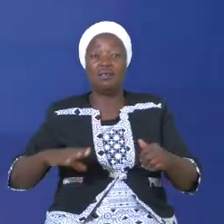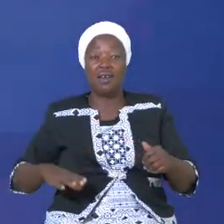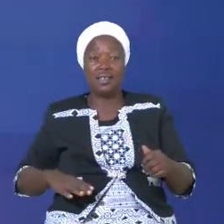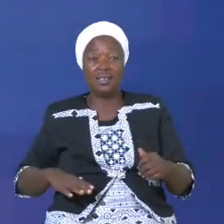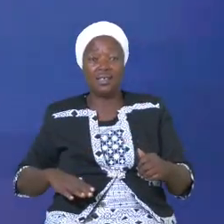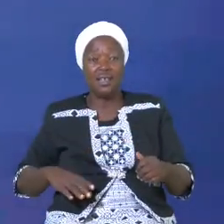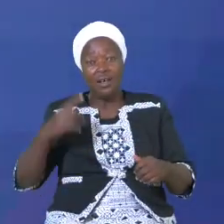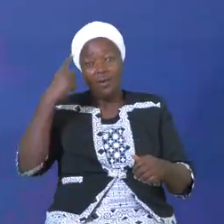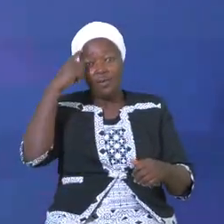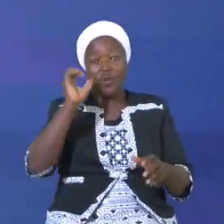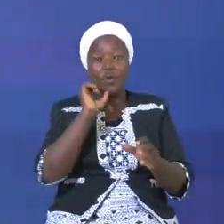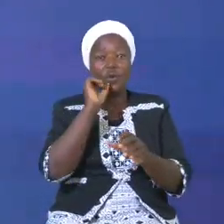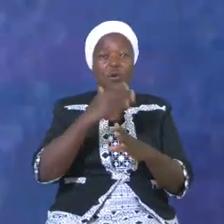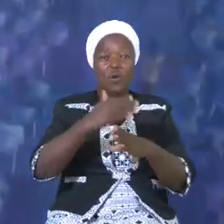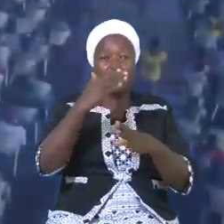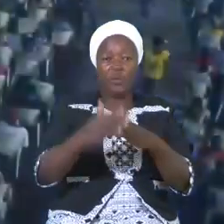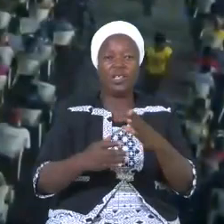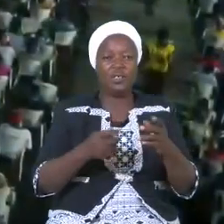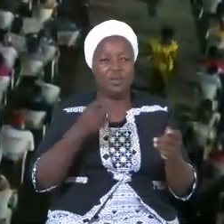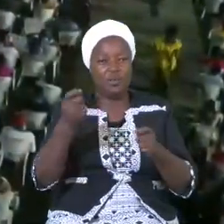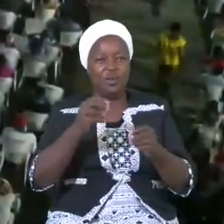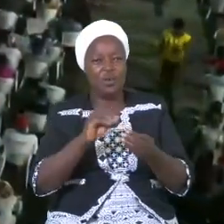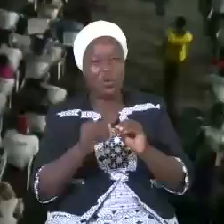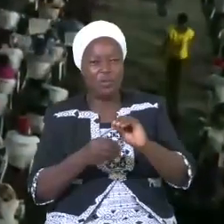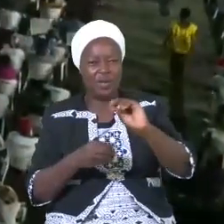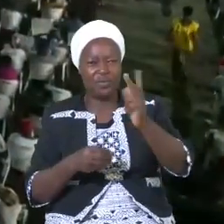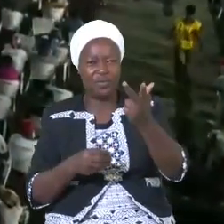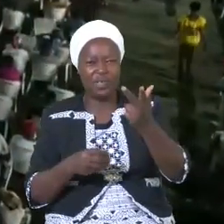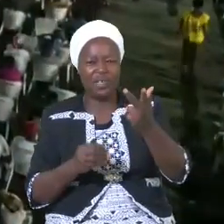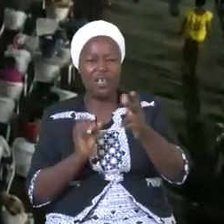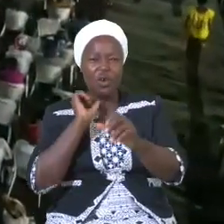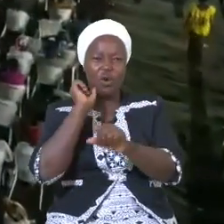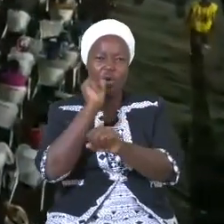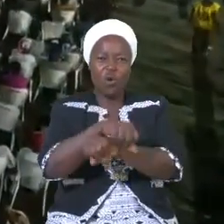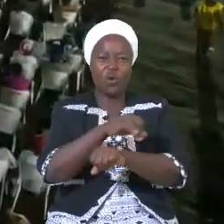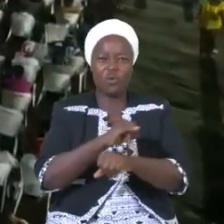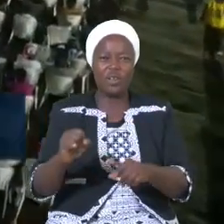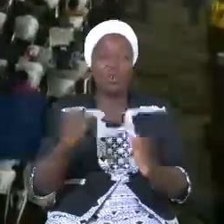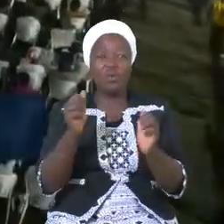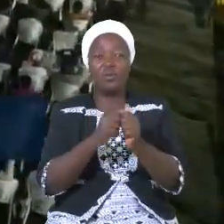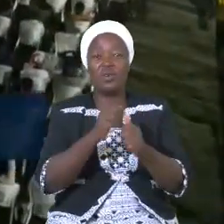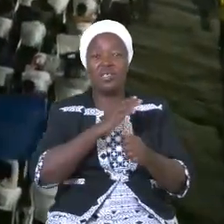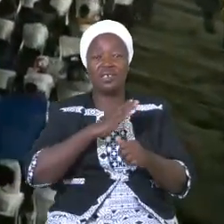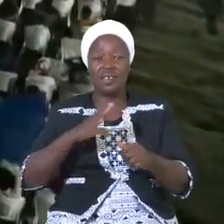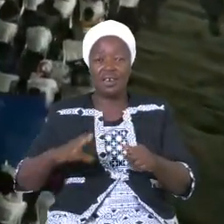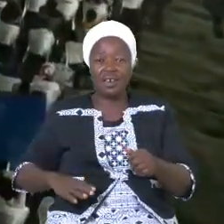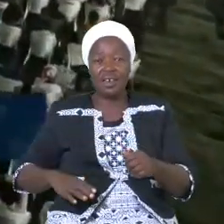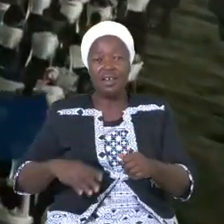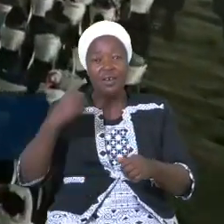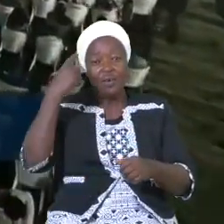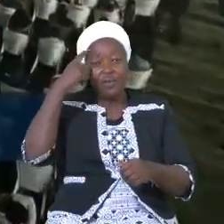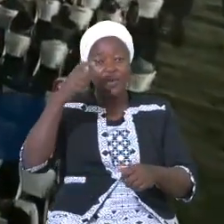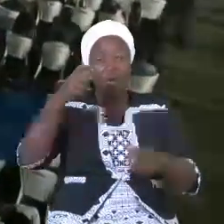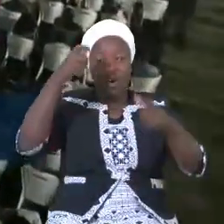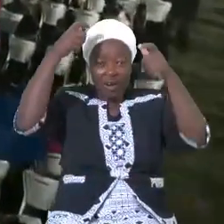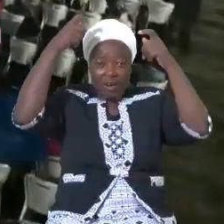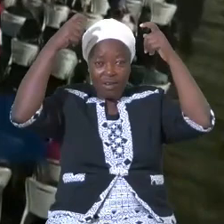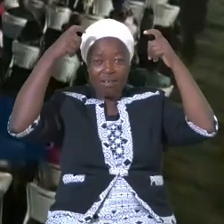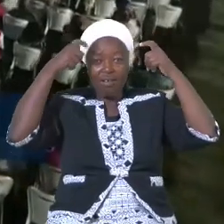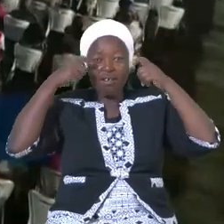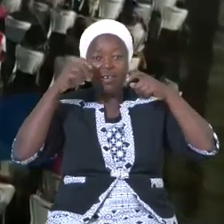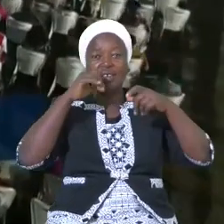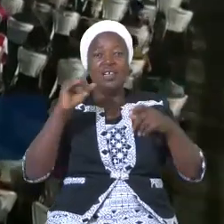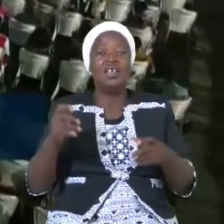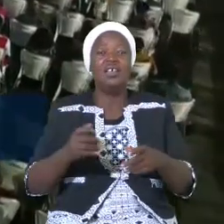complete dominion number three conquering what christ for crowning dominion